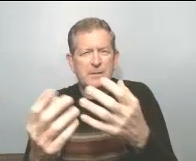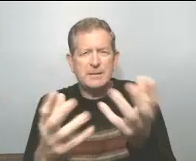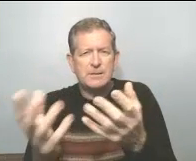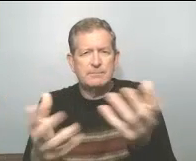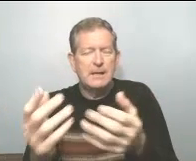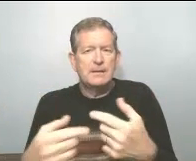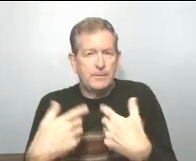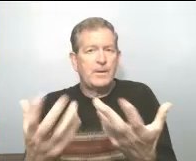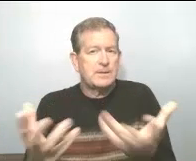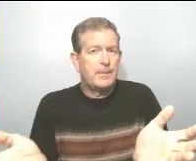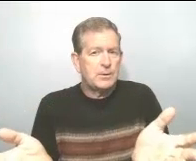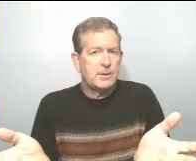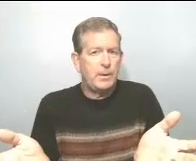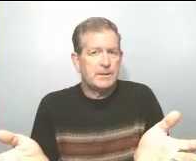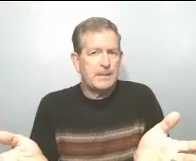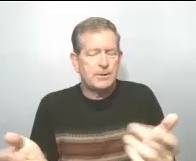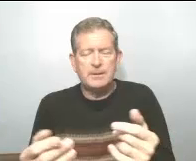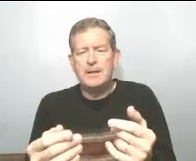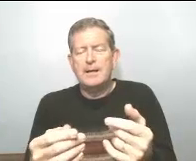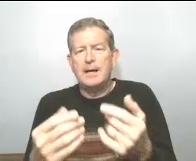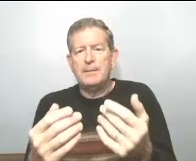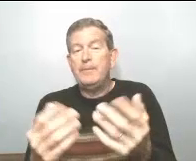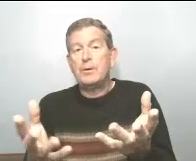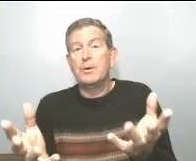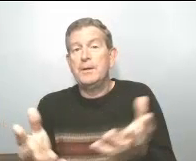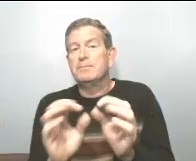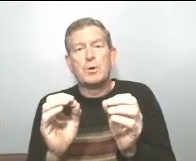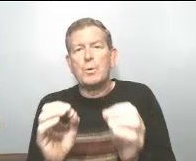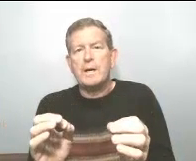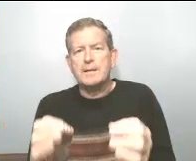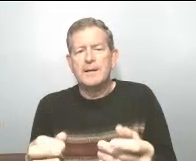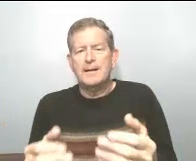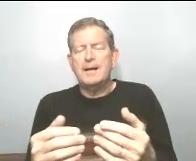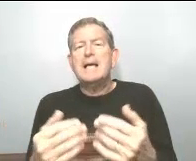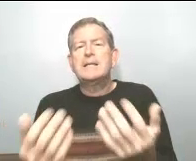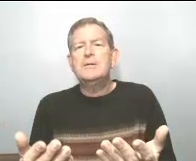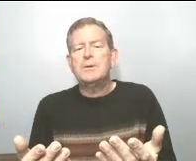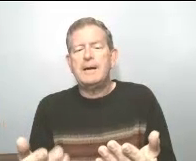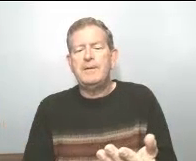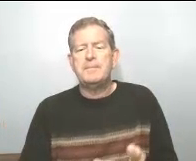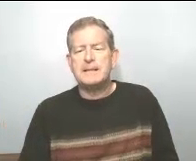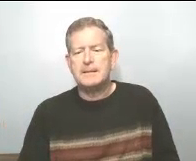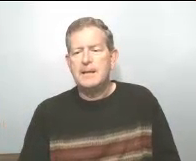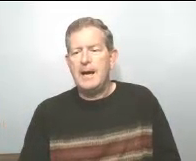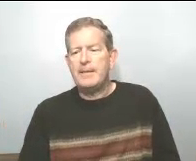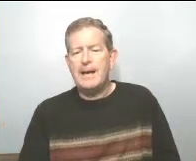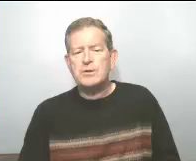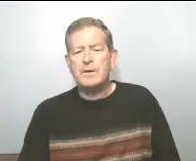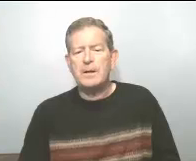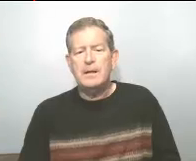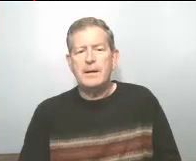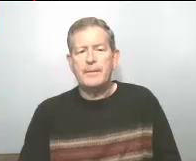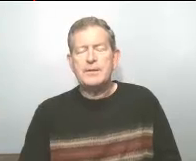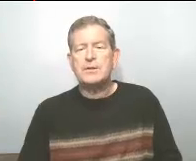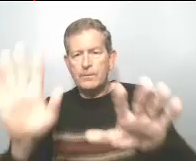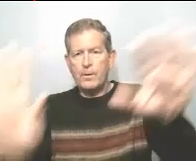there. That's, as far as I'm concerned, at this point, it's optional. But if you can learn it, great. Est-ce qu'il se lave les mains? And the last of